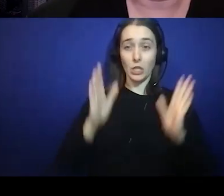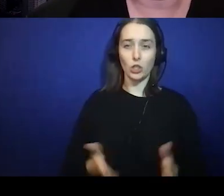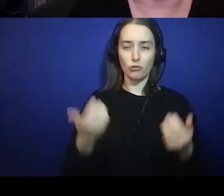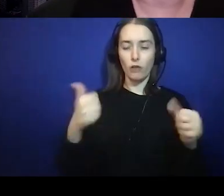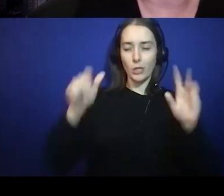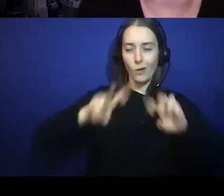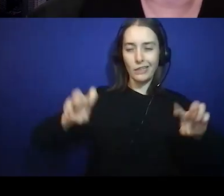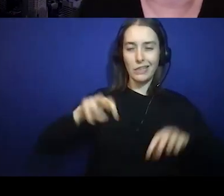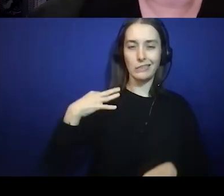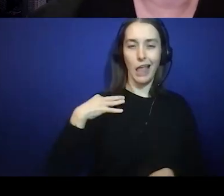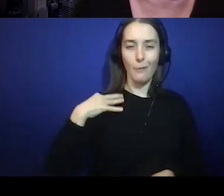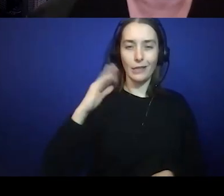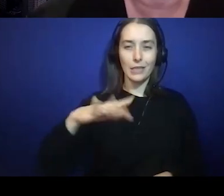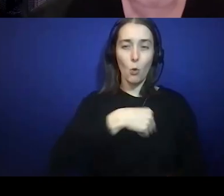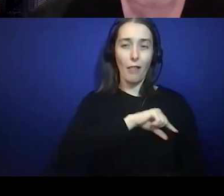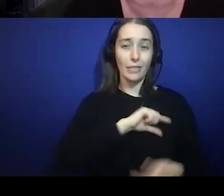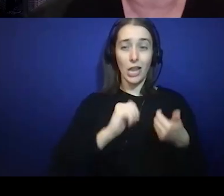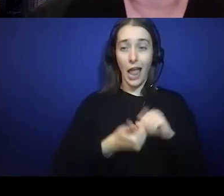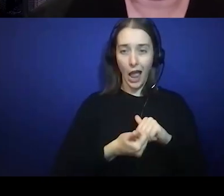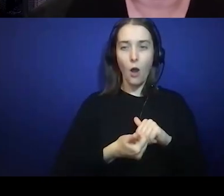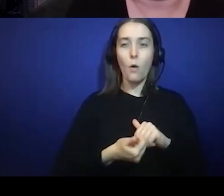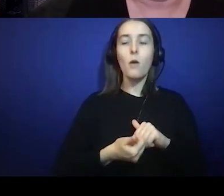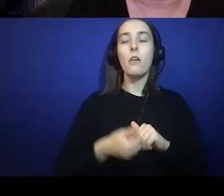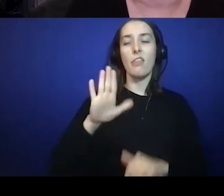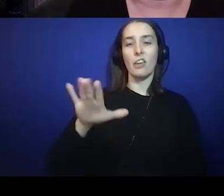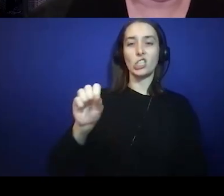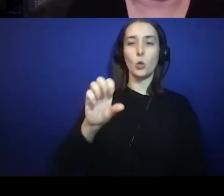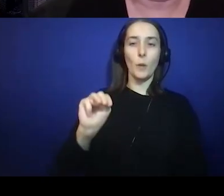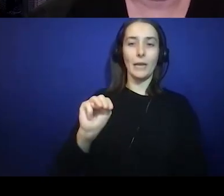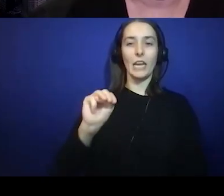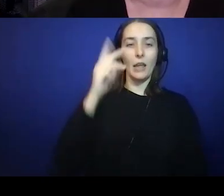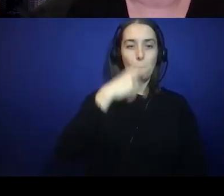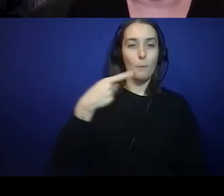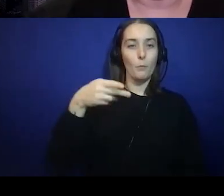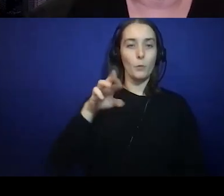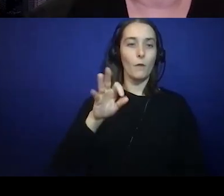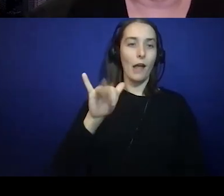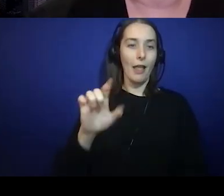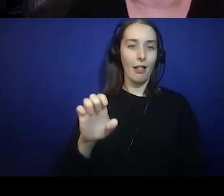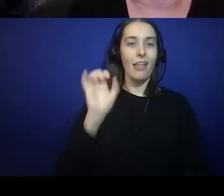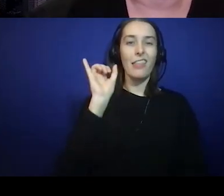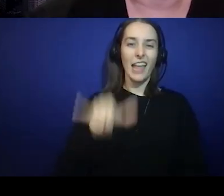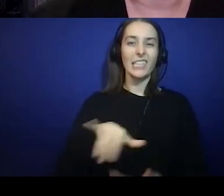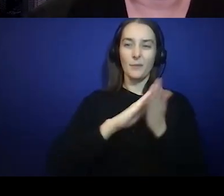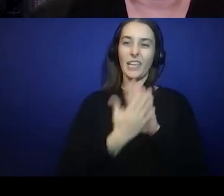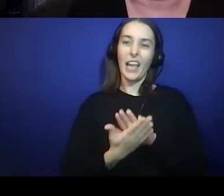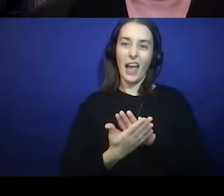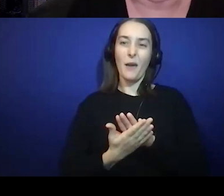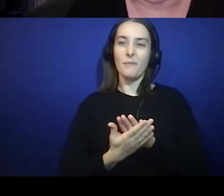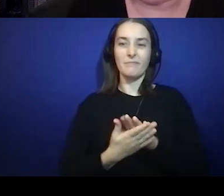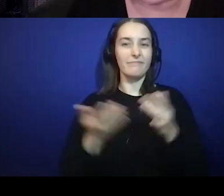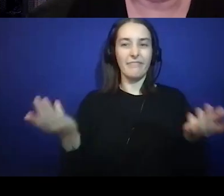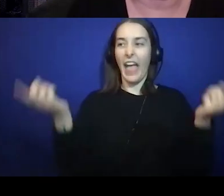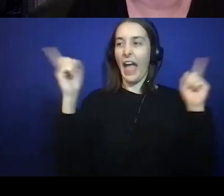assess applicants' qualifications based on social media profiles has become an inevitable reality of personnel